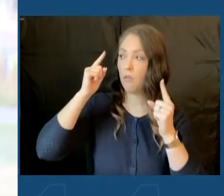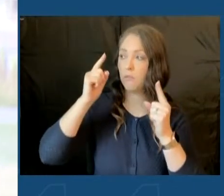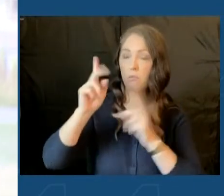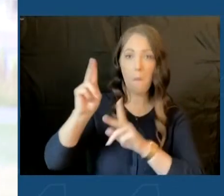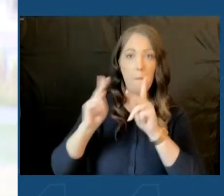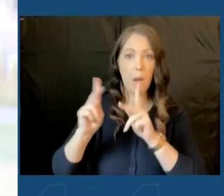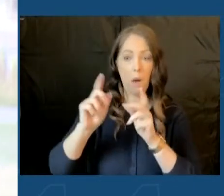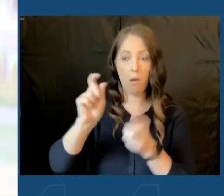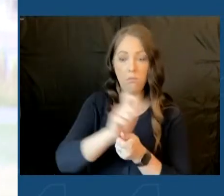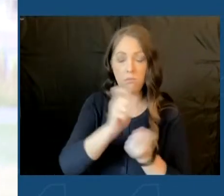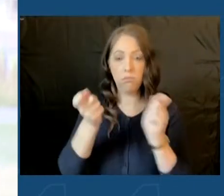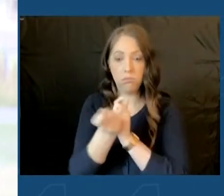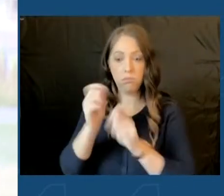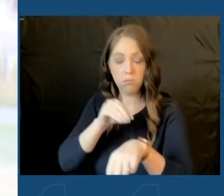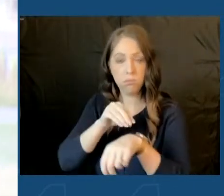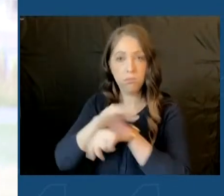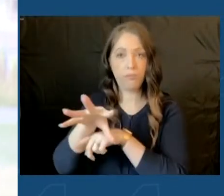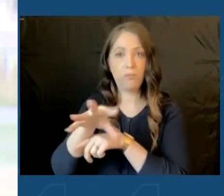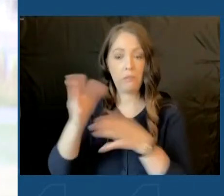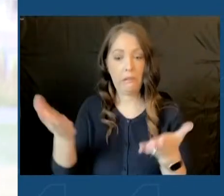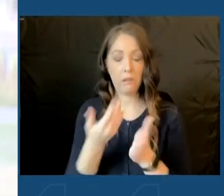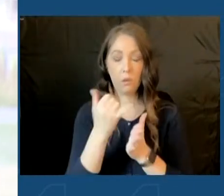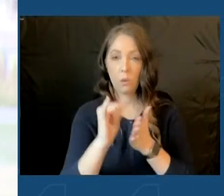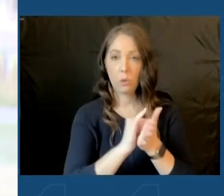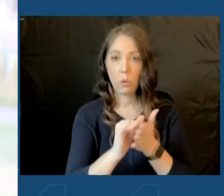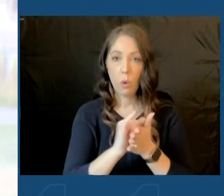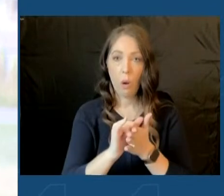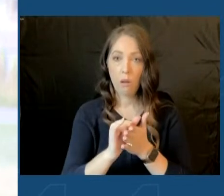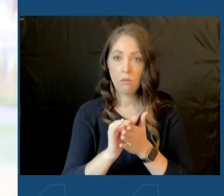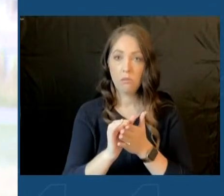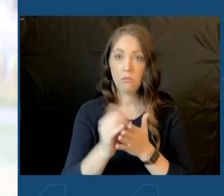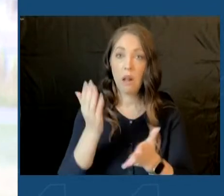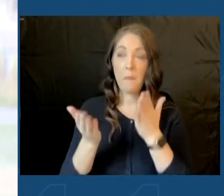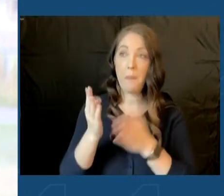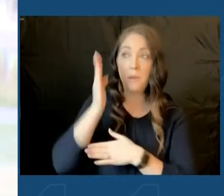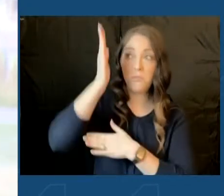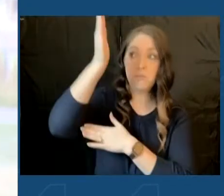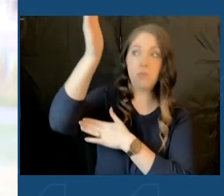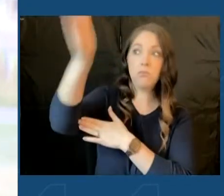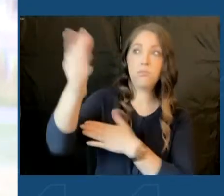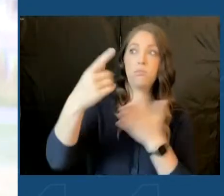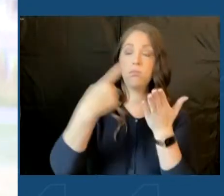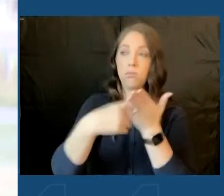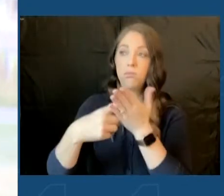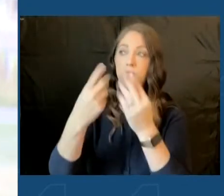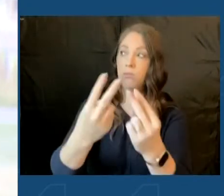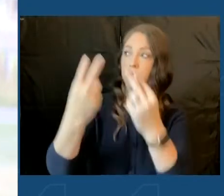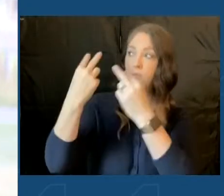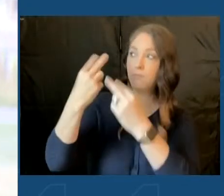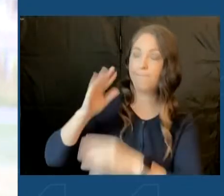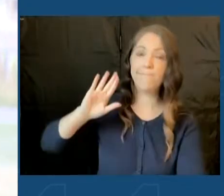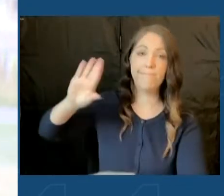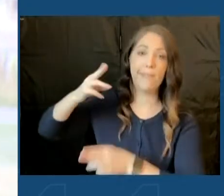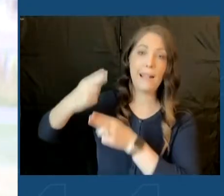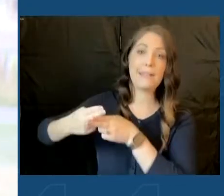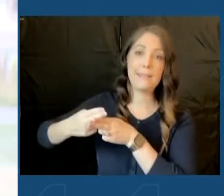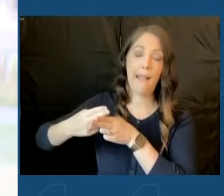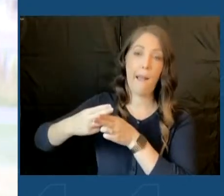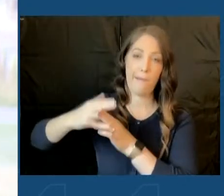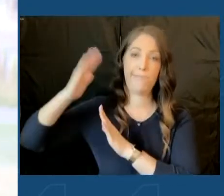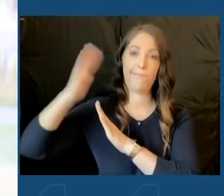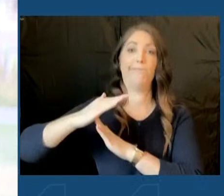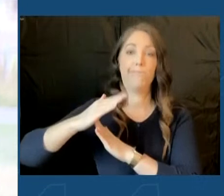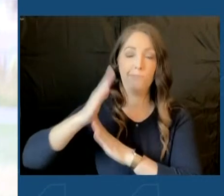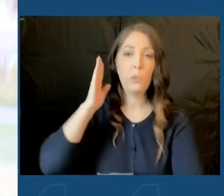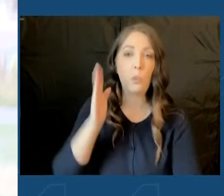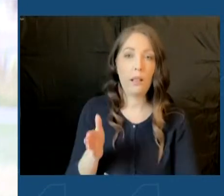York, and they talk about us decades from now, maybe a century from now, his name will be prominent in the vision